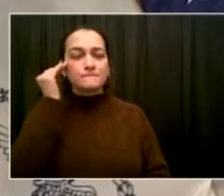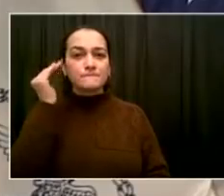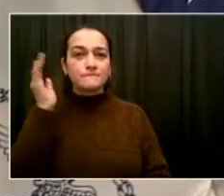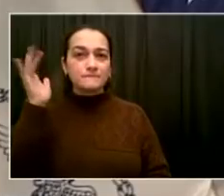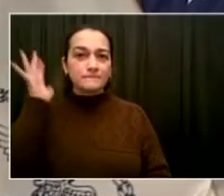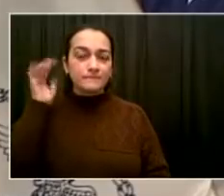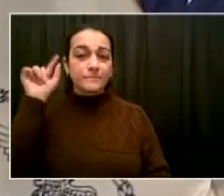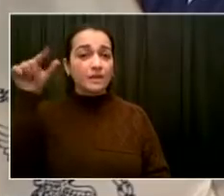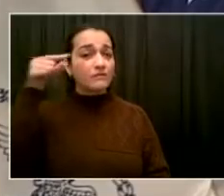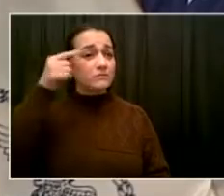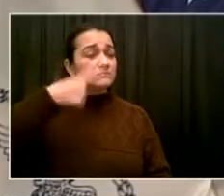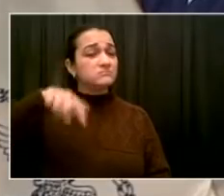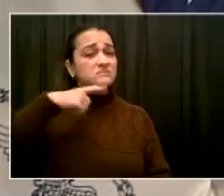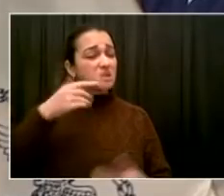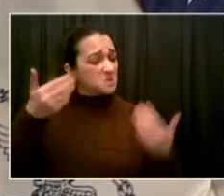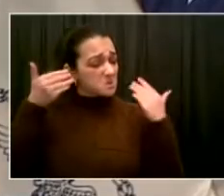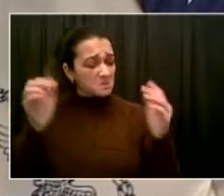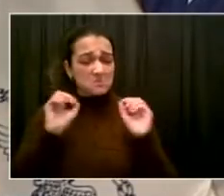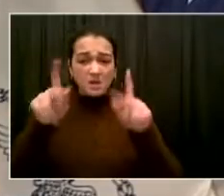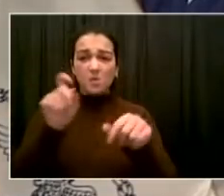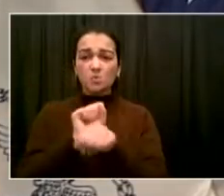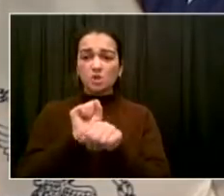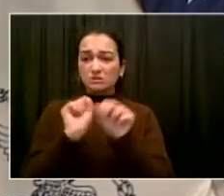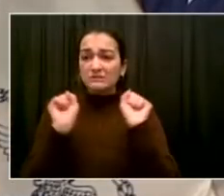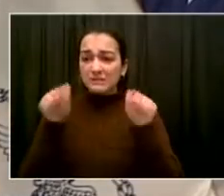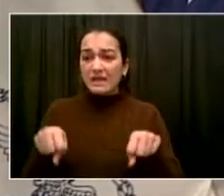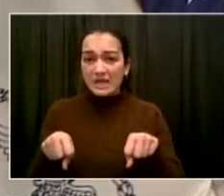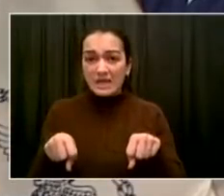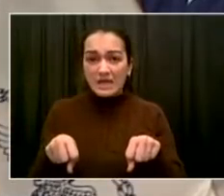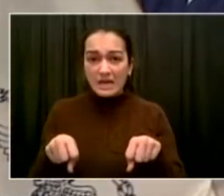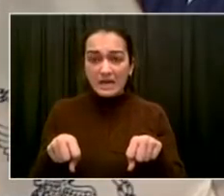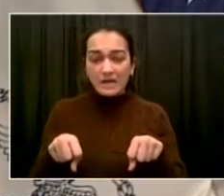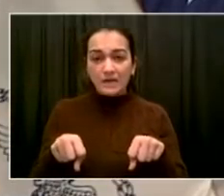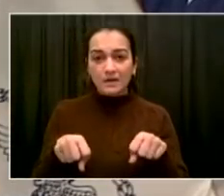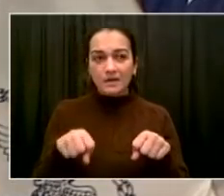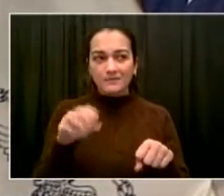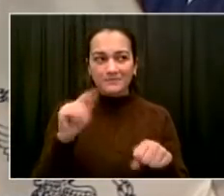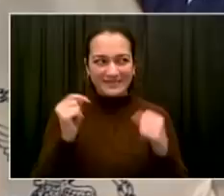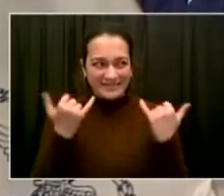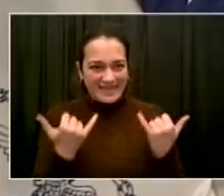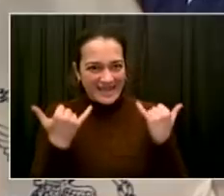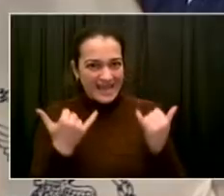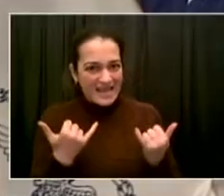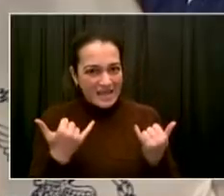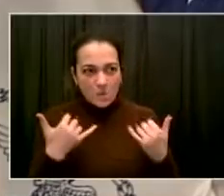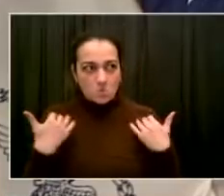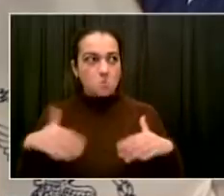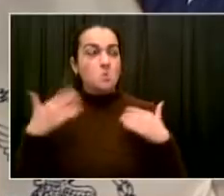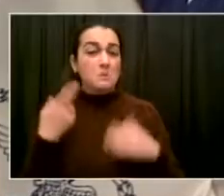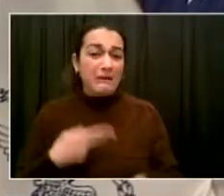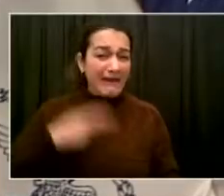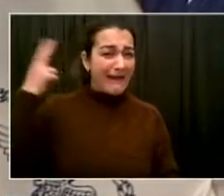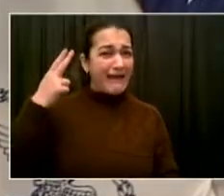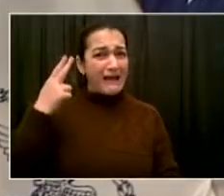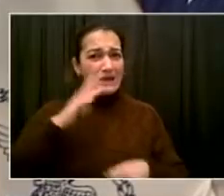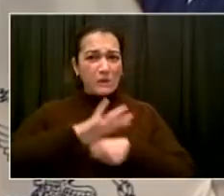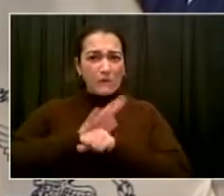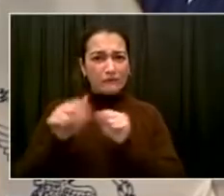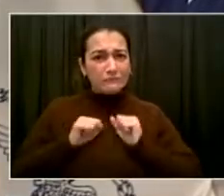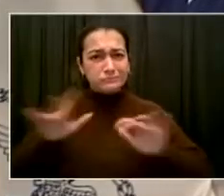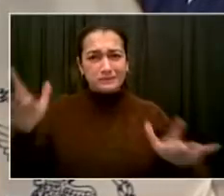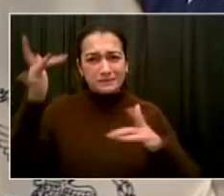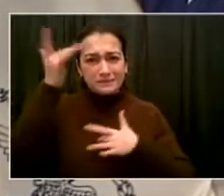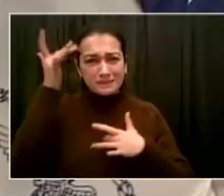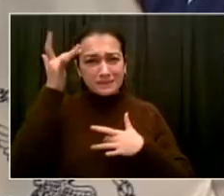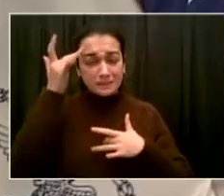said previously that remote work is not best. It's best to be in the office, but clearly this is a health issue if there are cases spreading within agencies, even